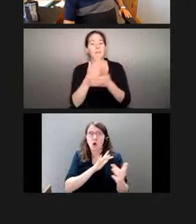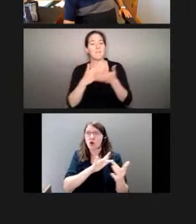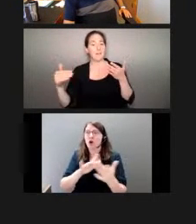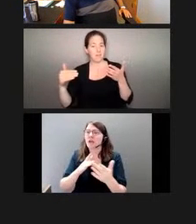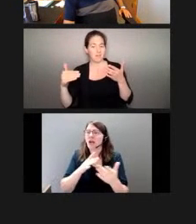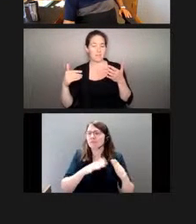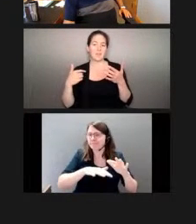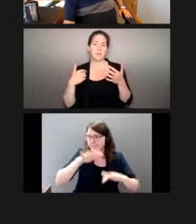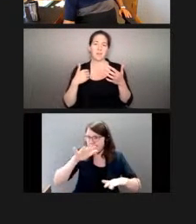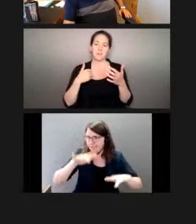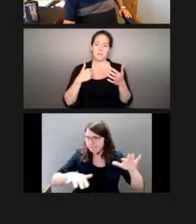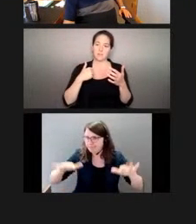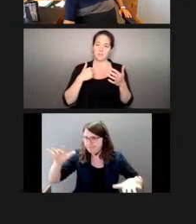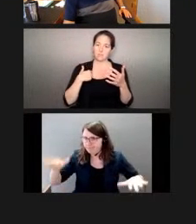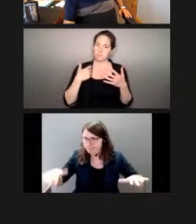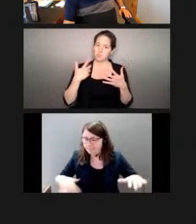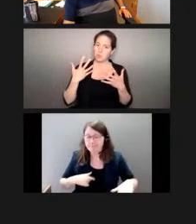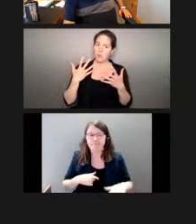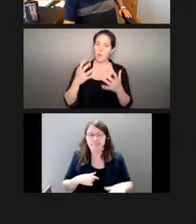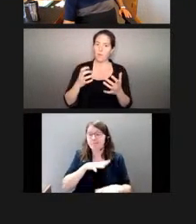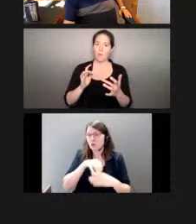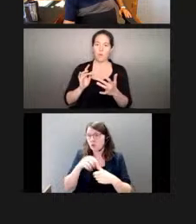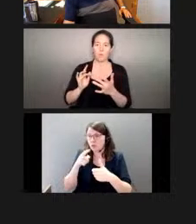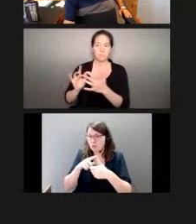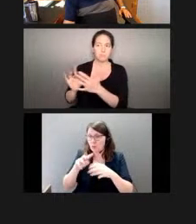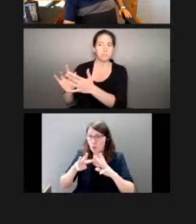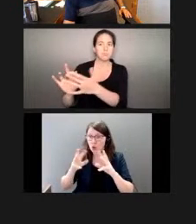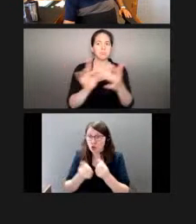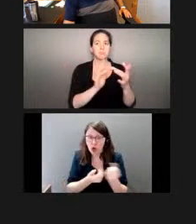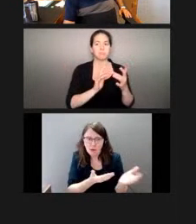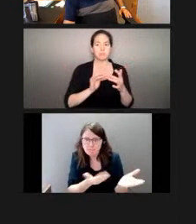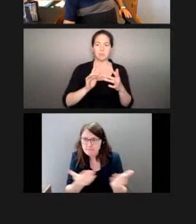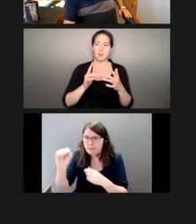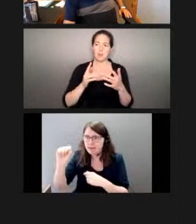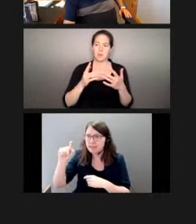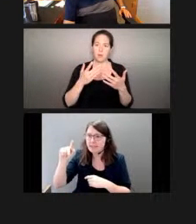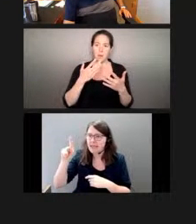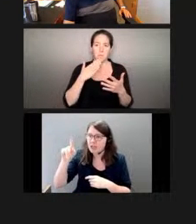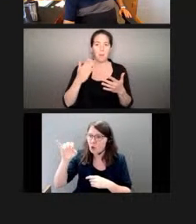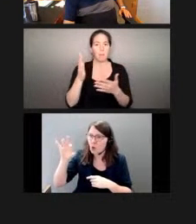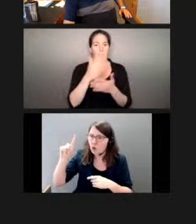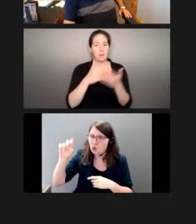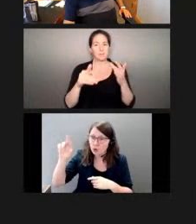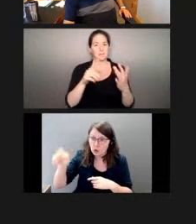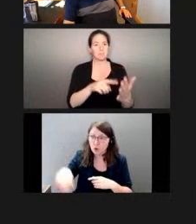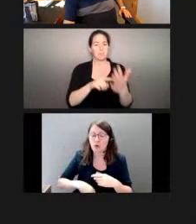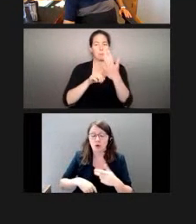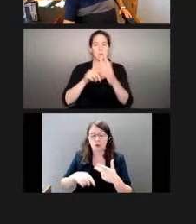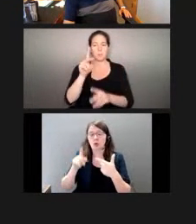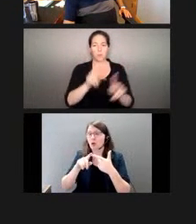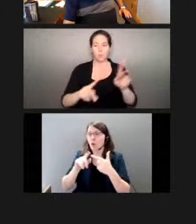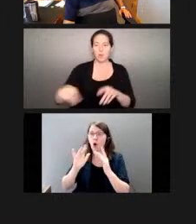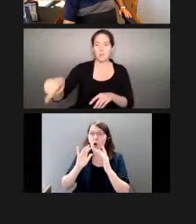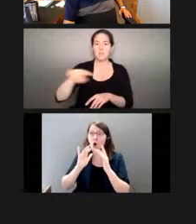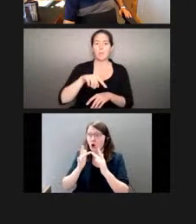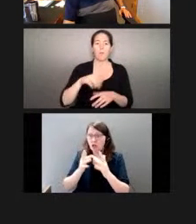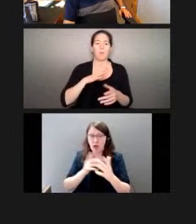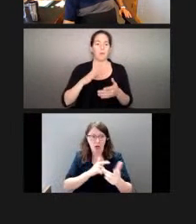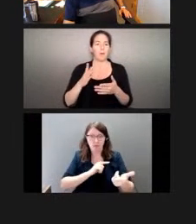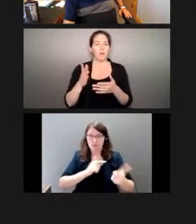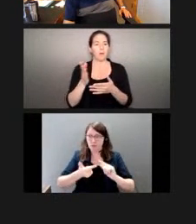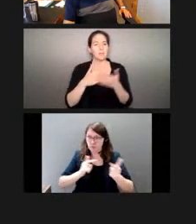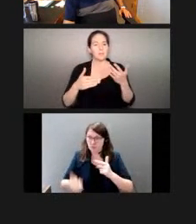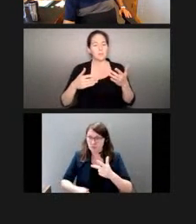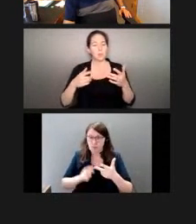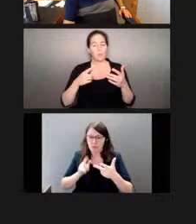key stakeholder workshops and surveys, online dialogue sessions, and an online survey for the general public. We hosted